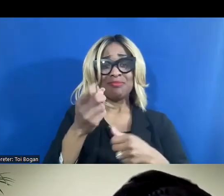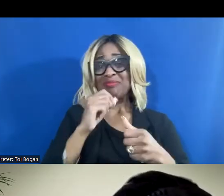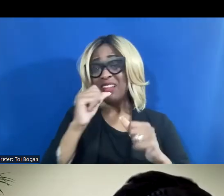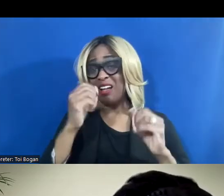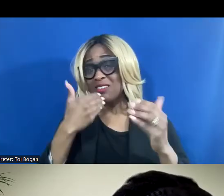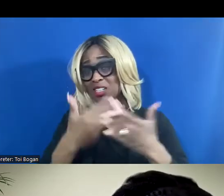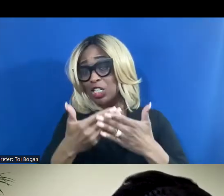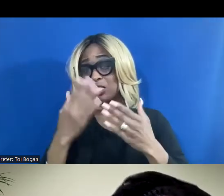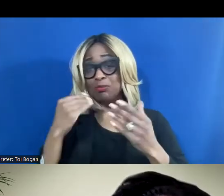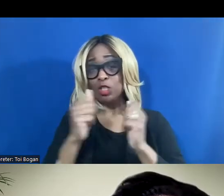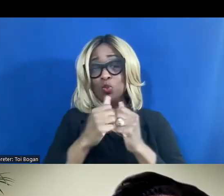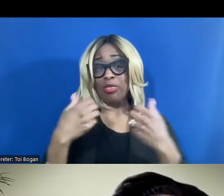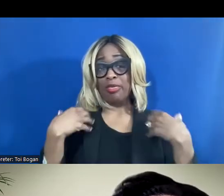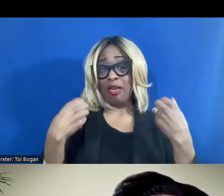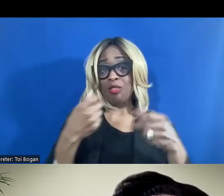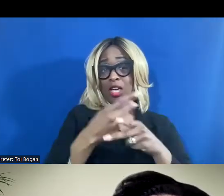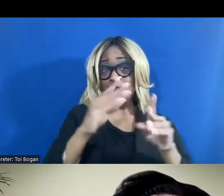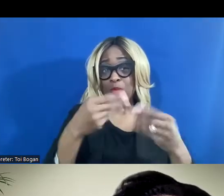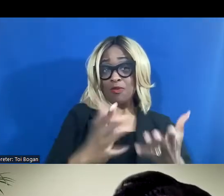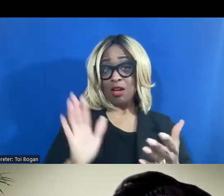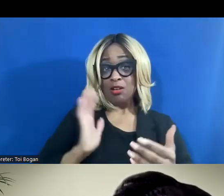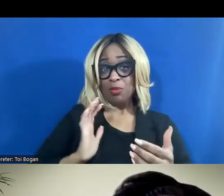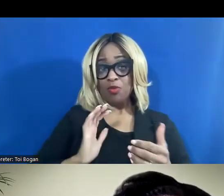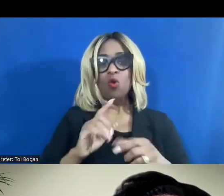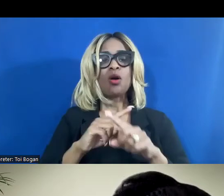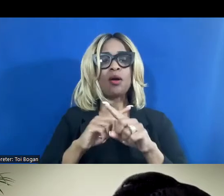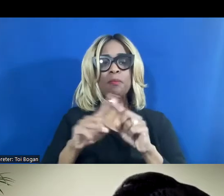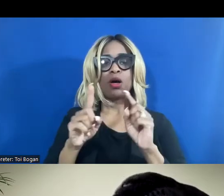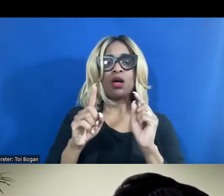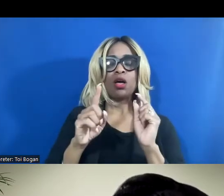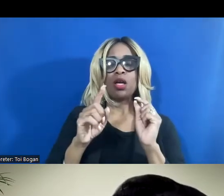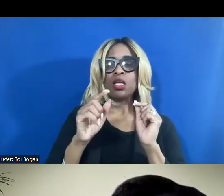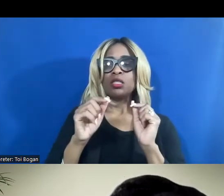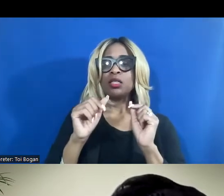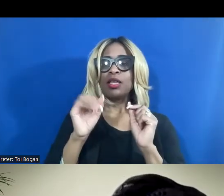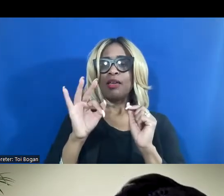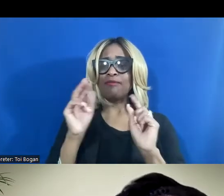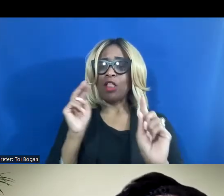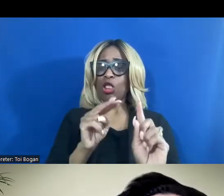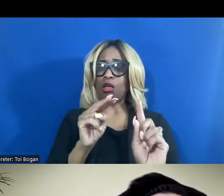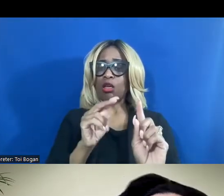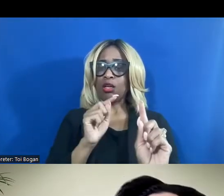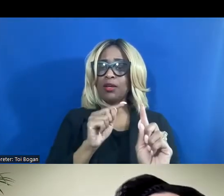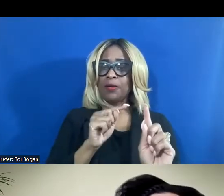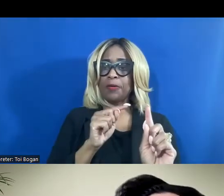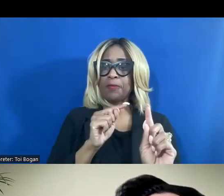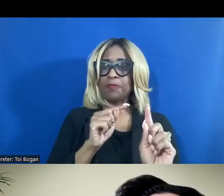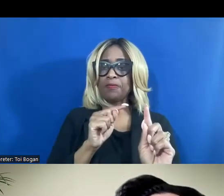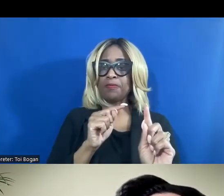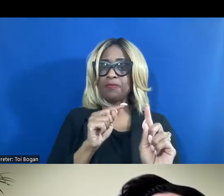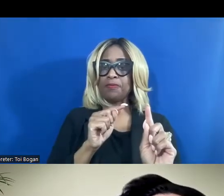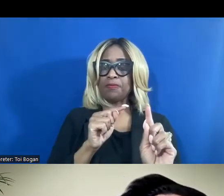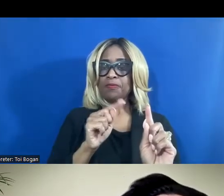healthcare provider before, but when we look specifically at those